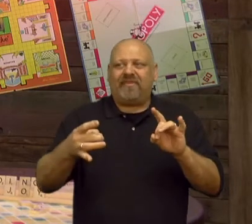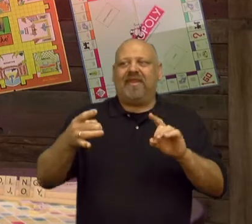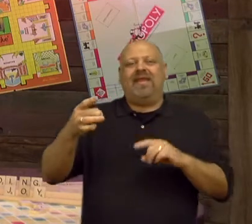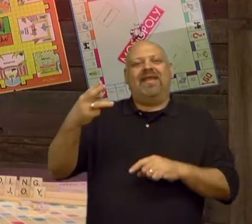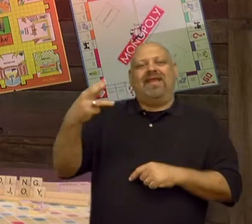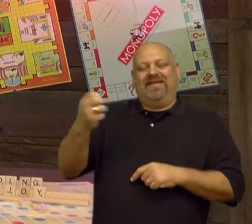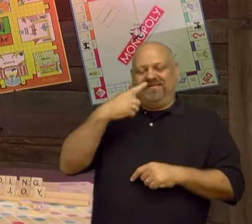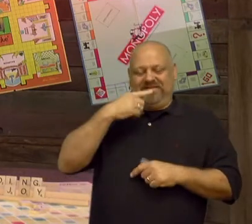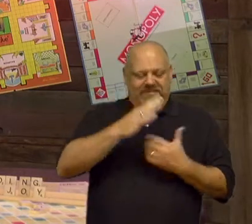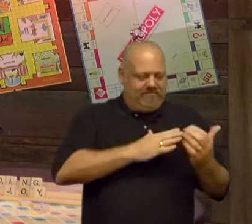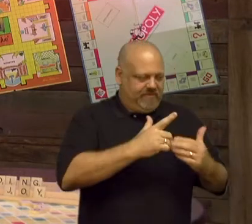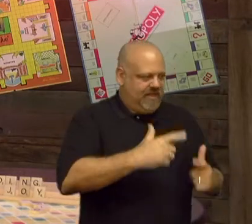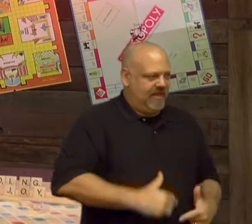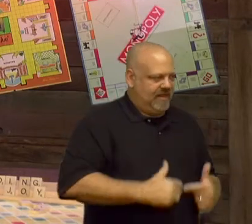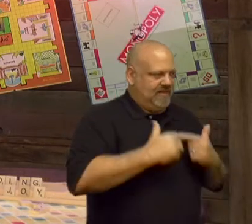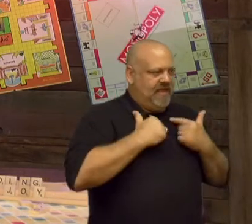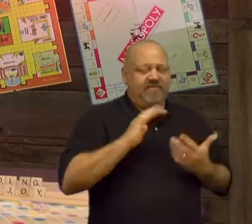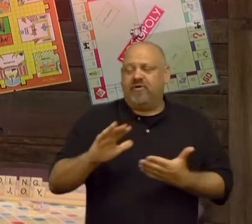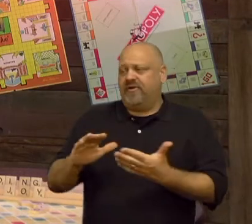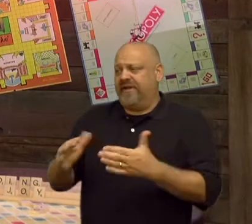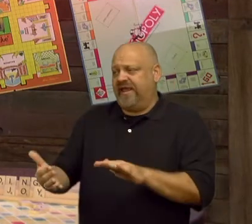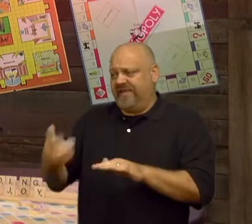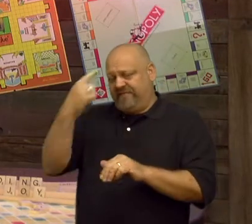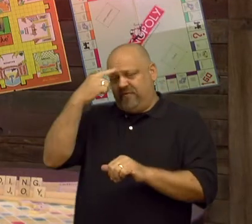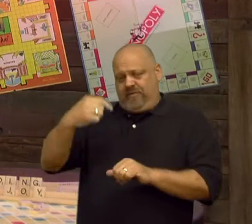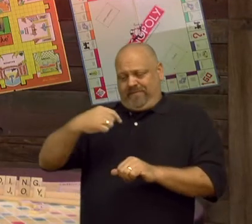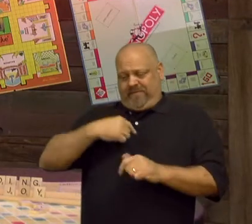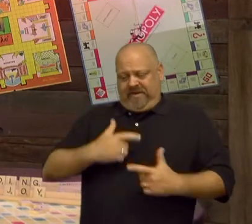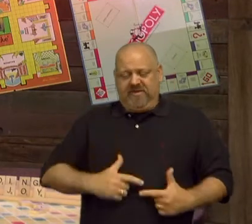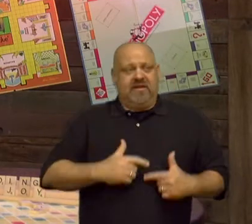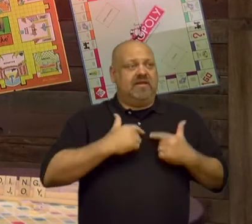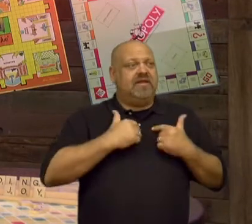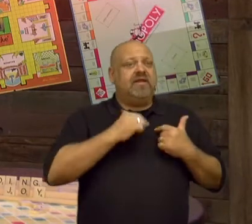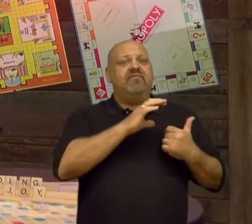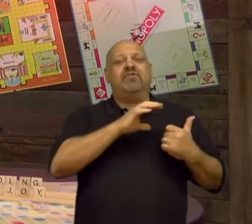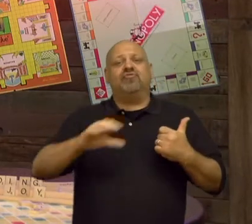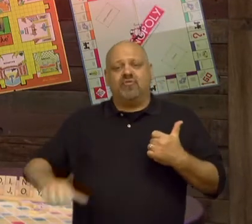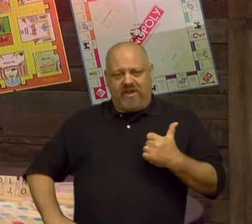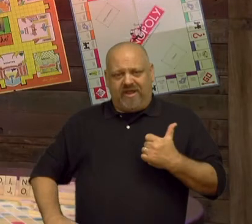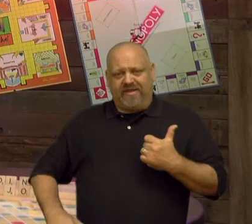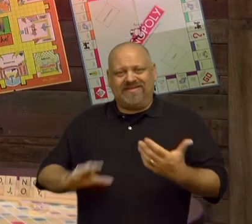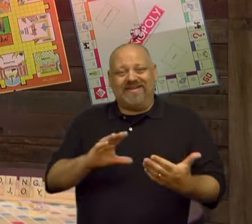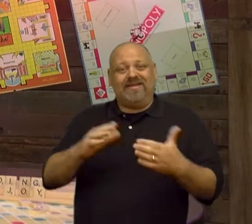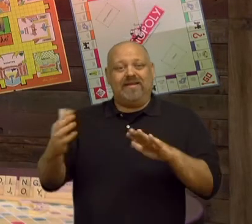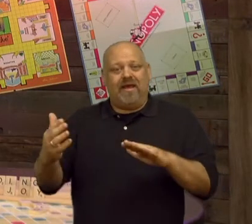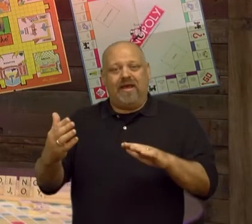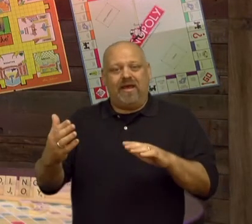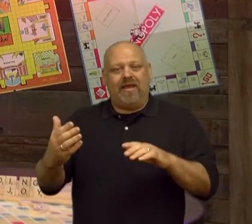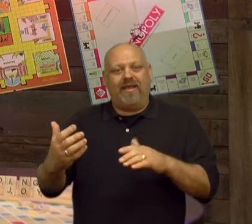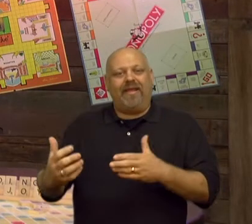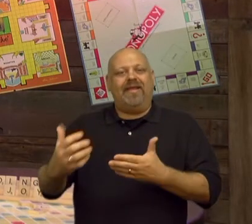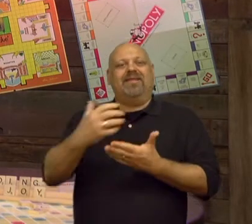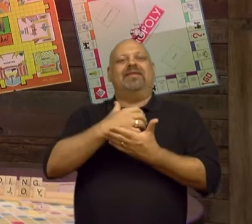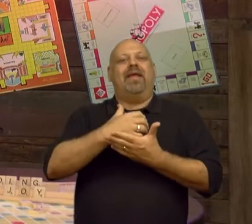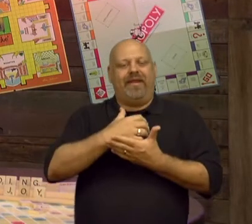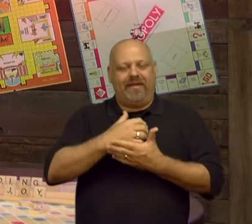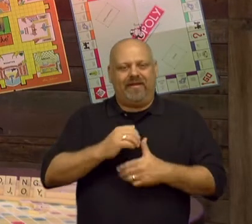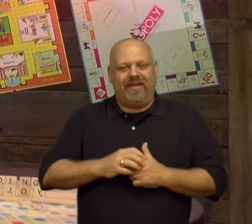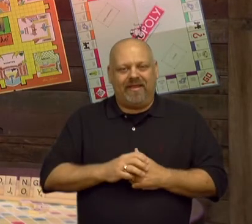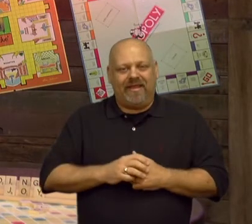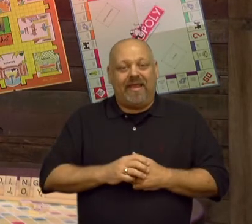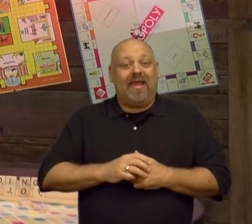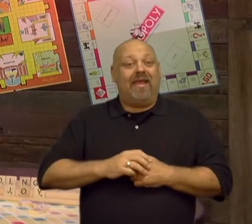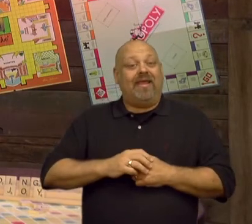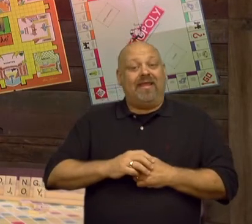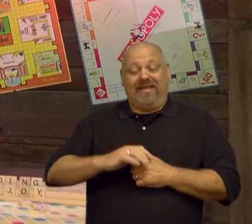way. He said, "Whether by life or death, for me to live is Christ and to die is